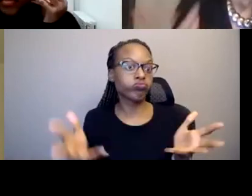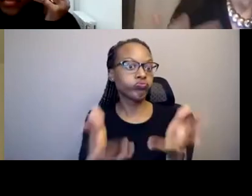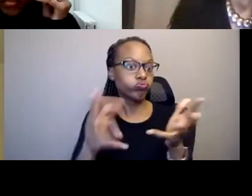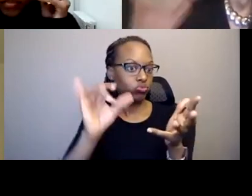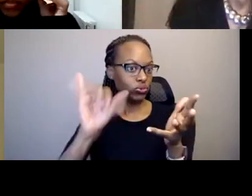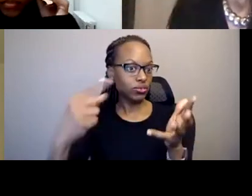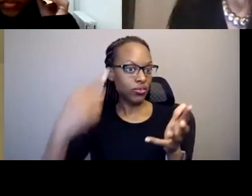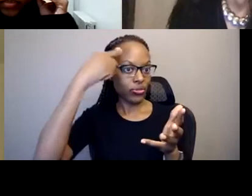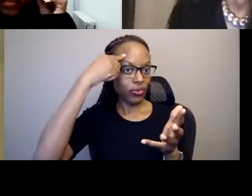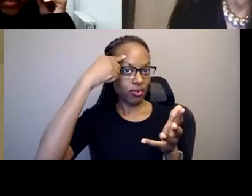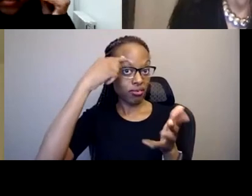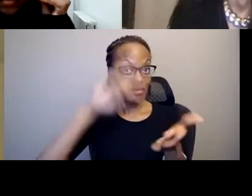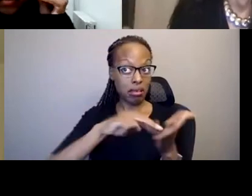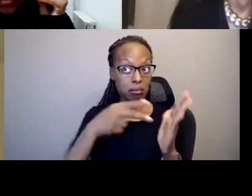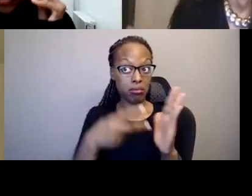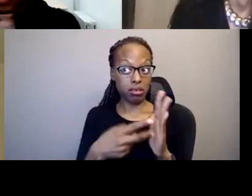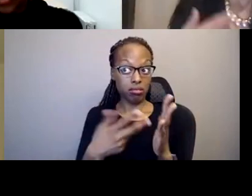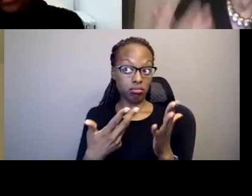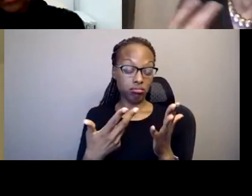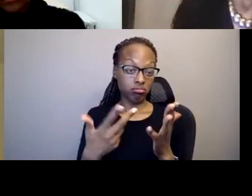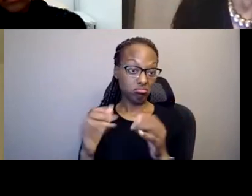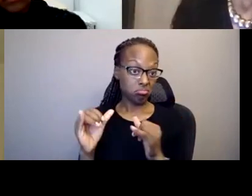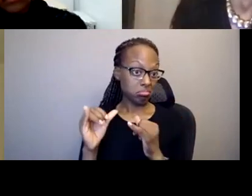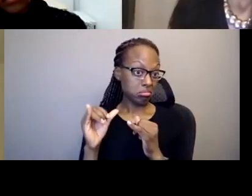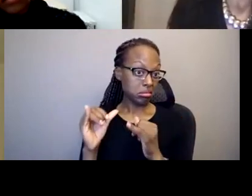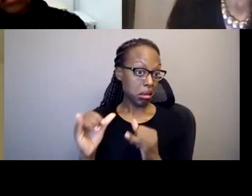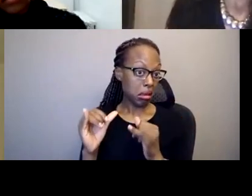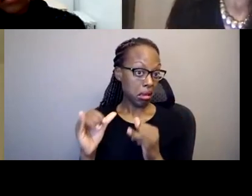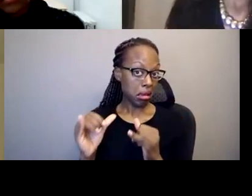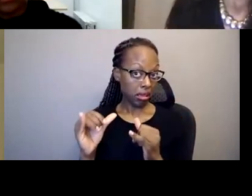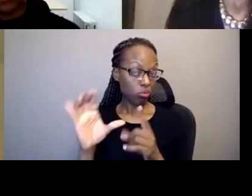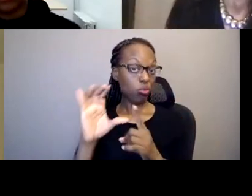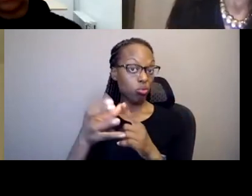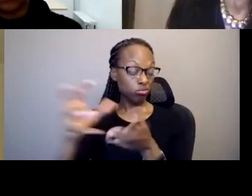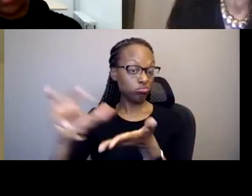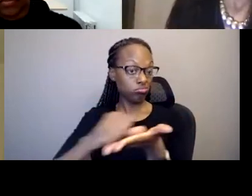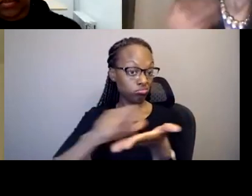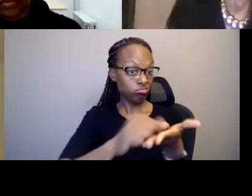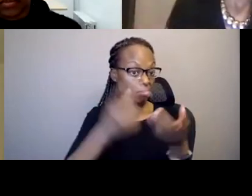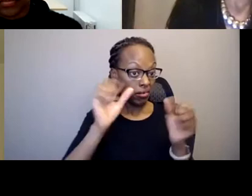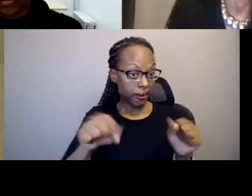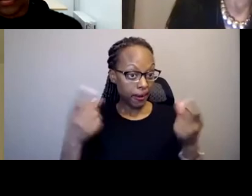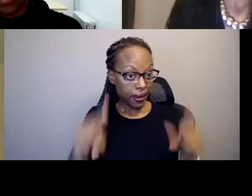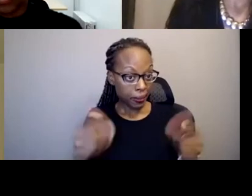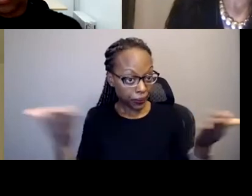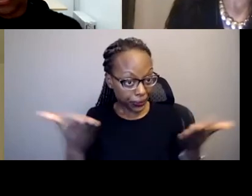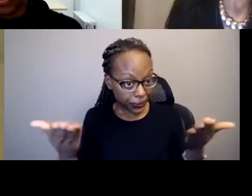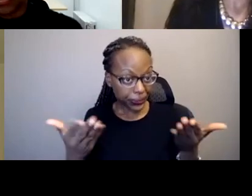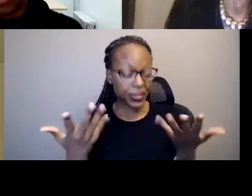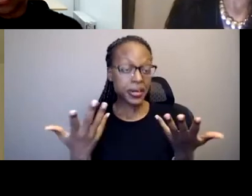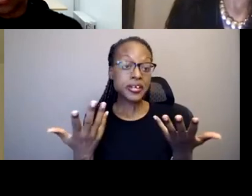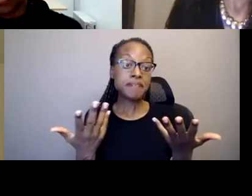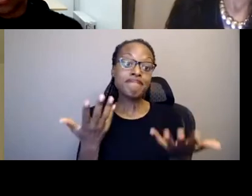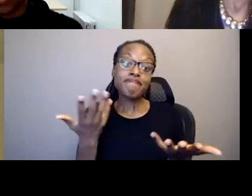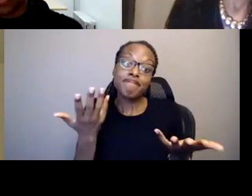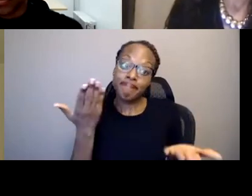are we at risk of the vast destruction of other cultures, and cultural erasure at a scale that we've maybe